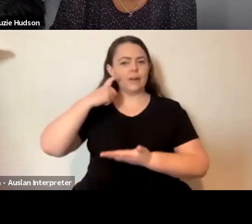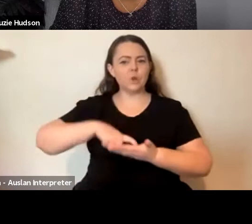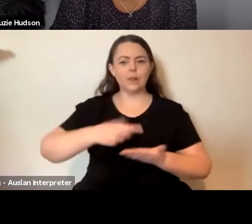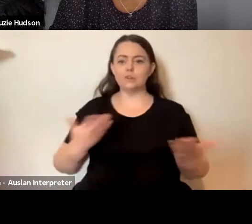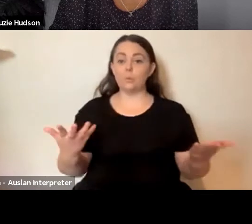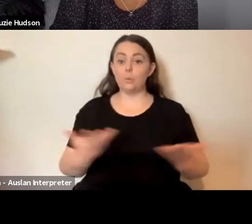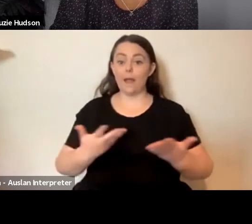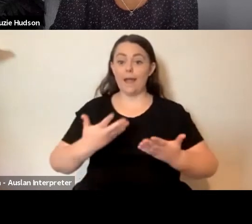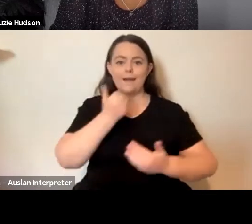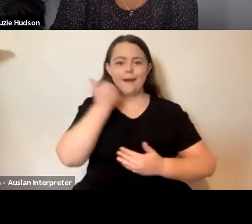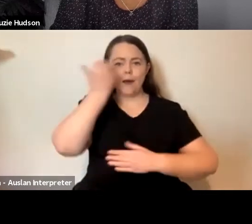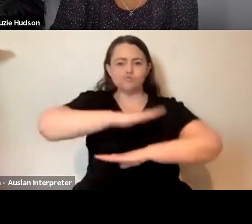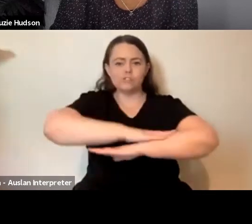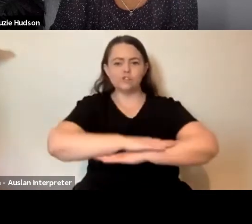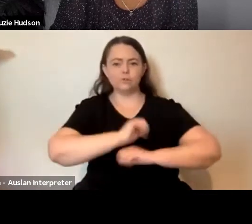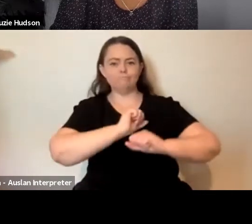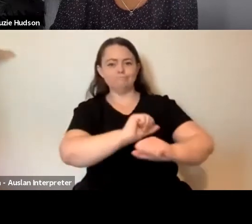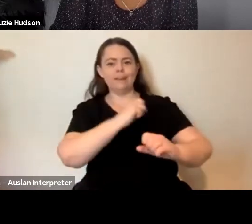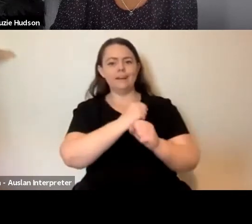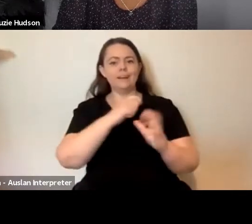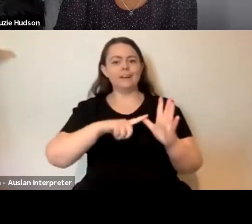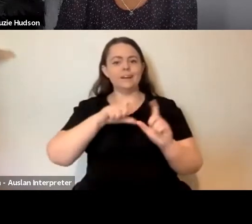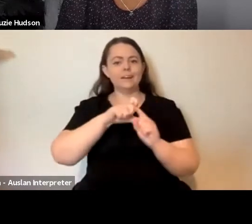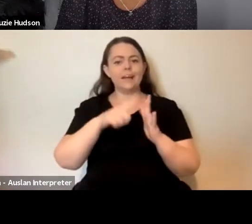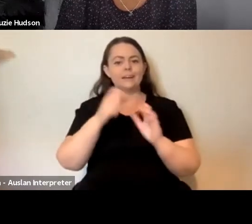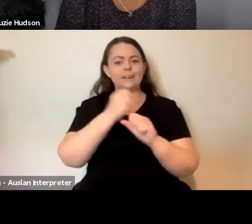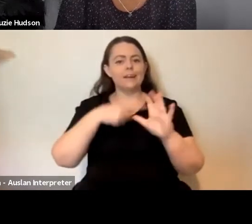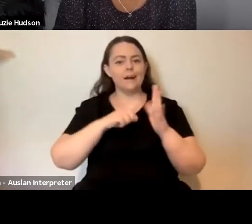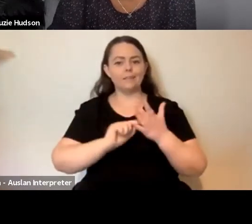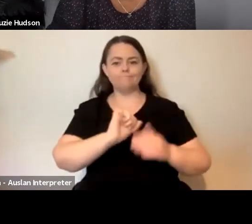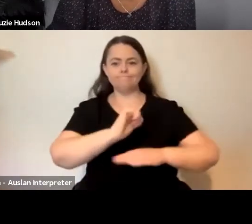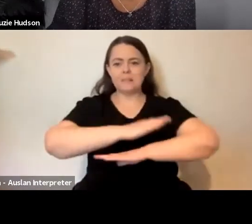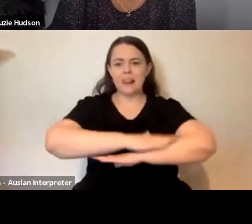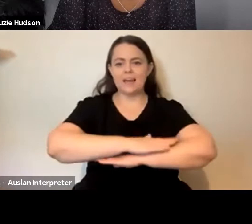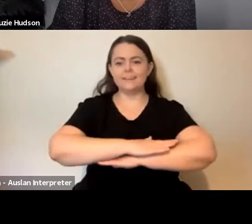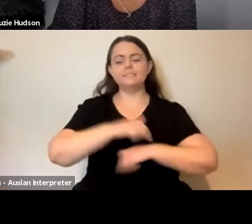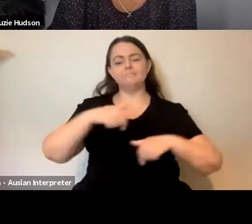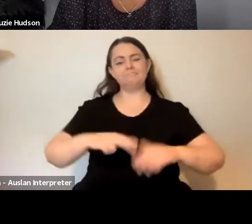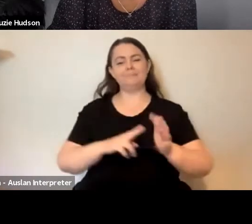South Wales. Look, I think it's really, really helpful and interesting